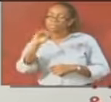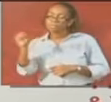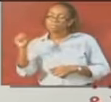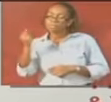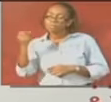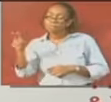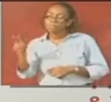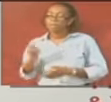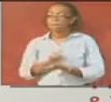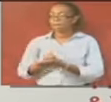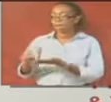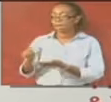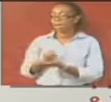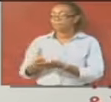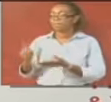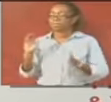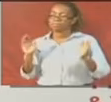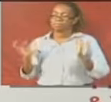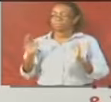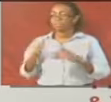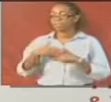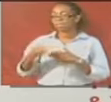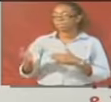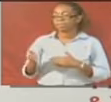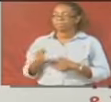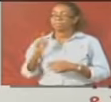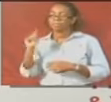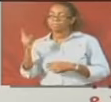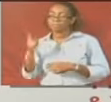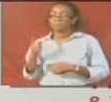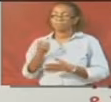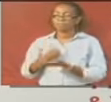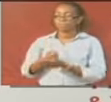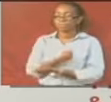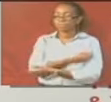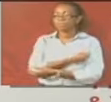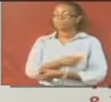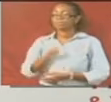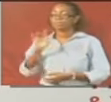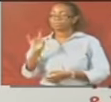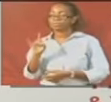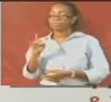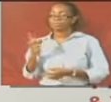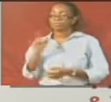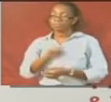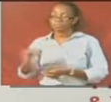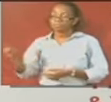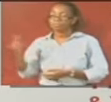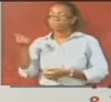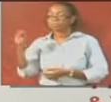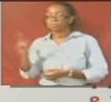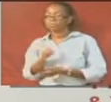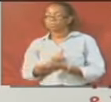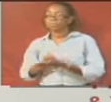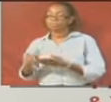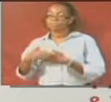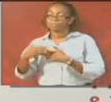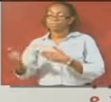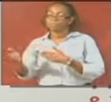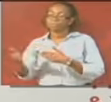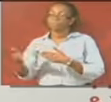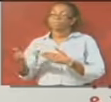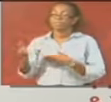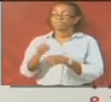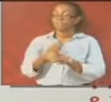previously. And the dates are going to be, to another extent, limited by the point at which